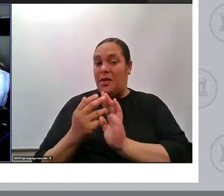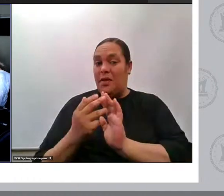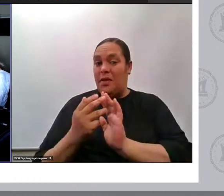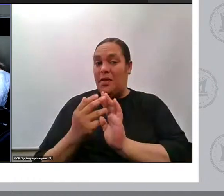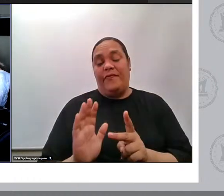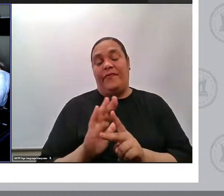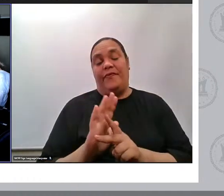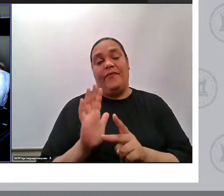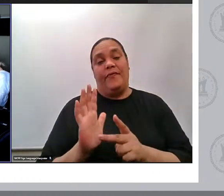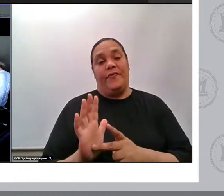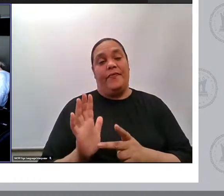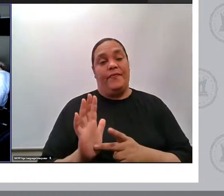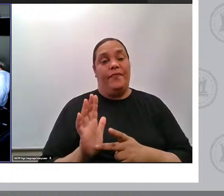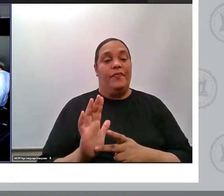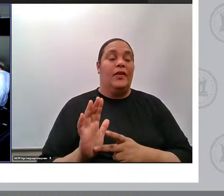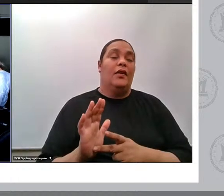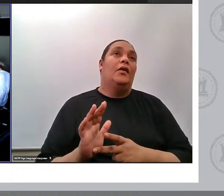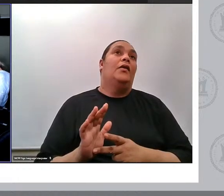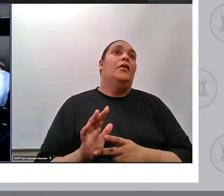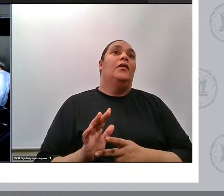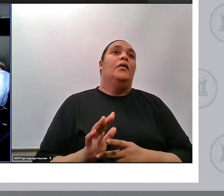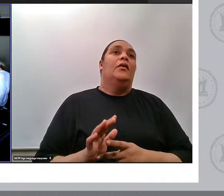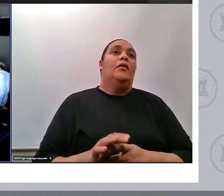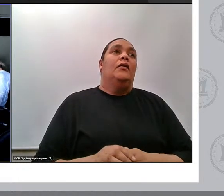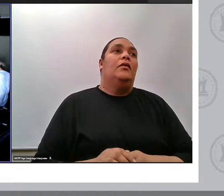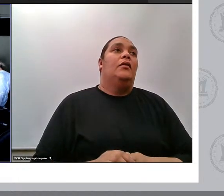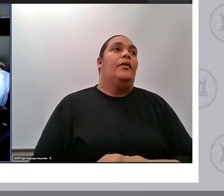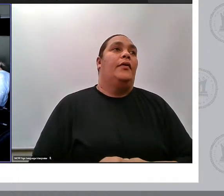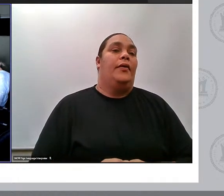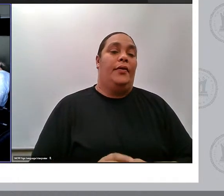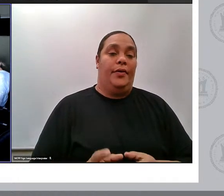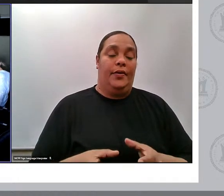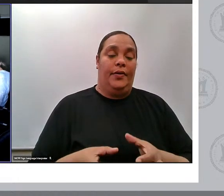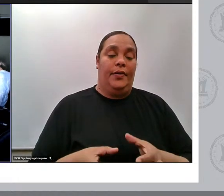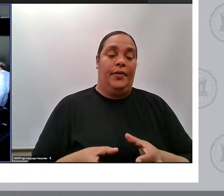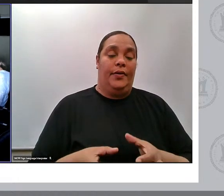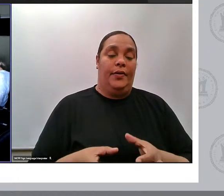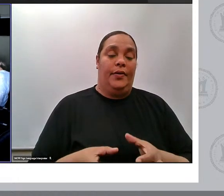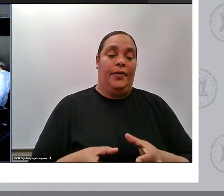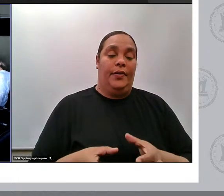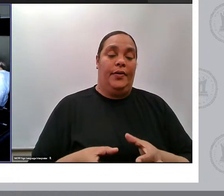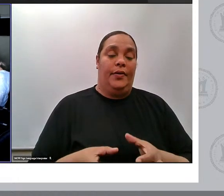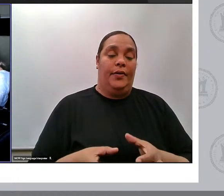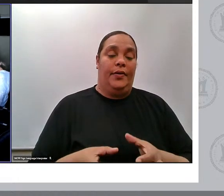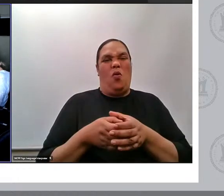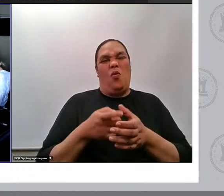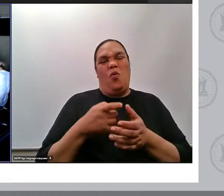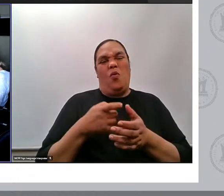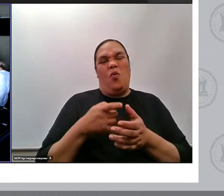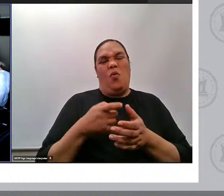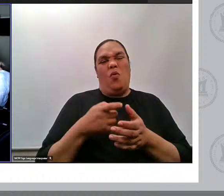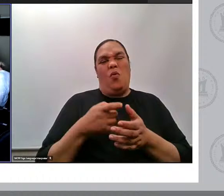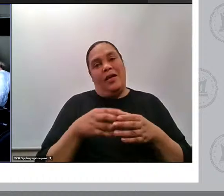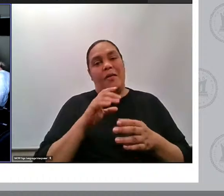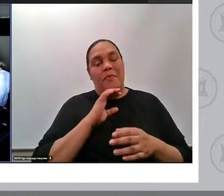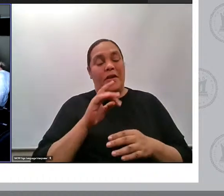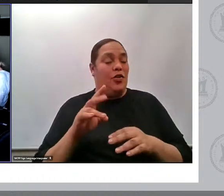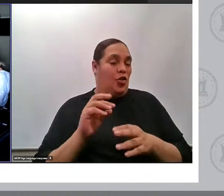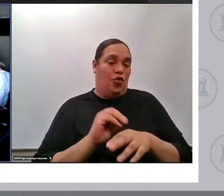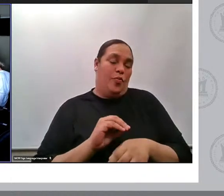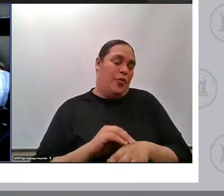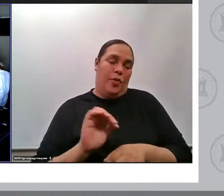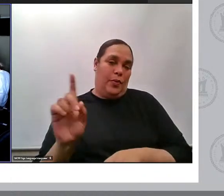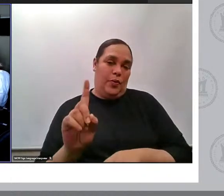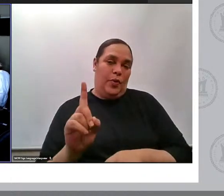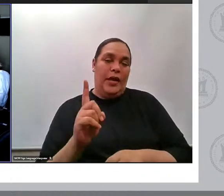second one, given the smaller pool in this sector, because this indeed is not your problem, it's